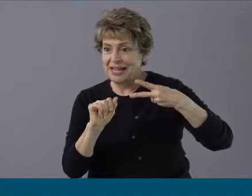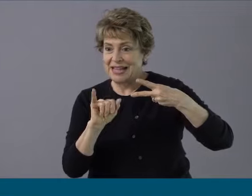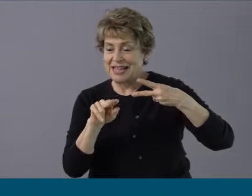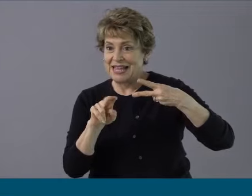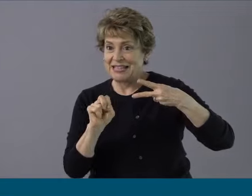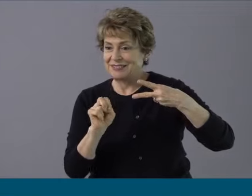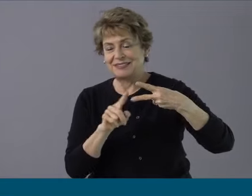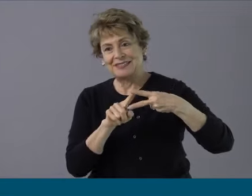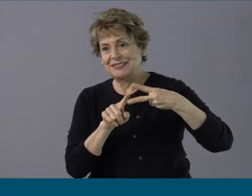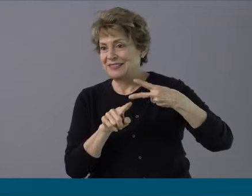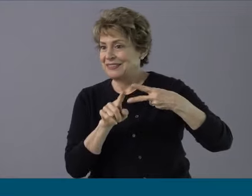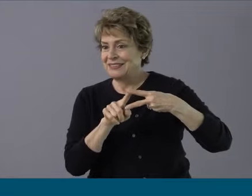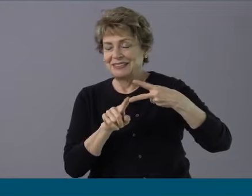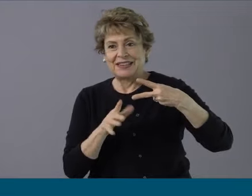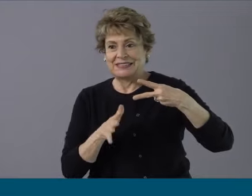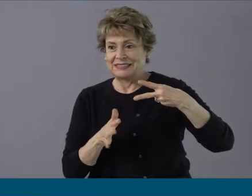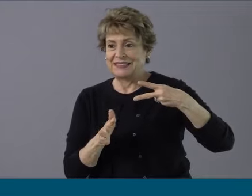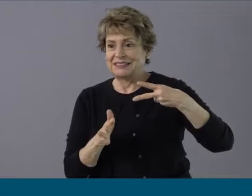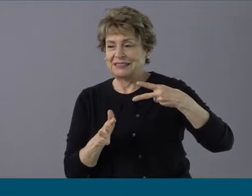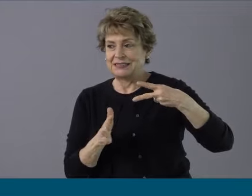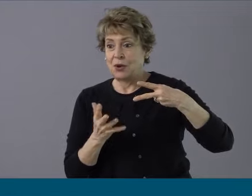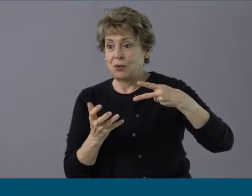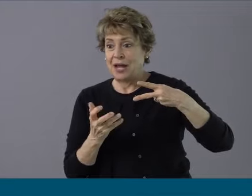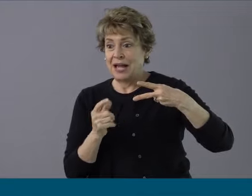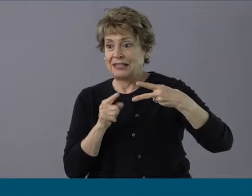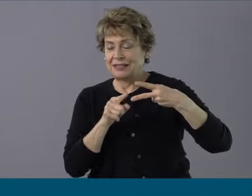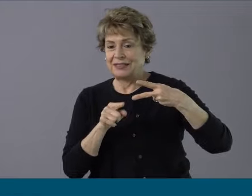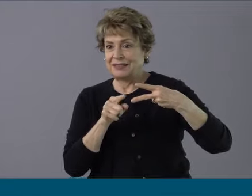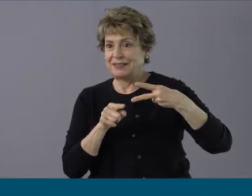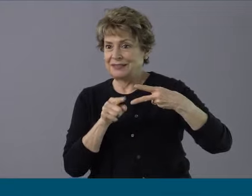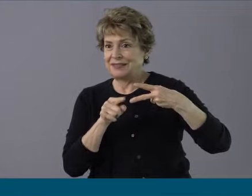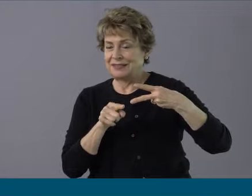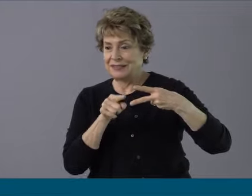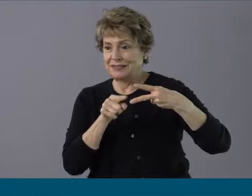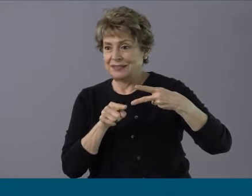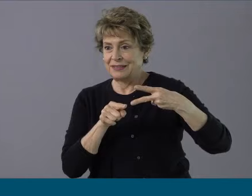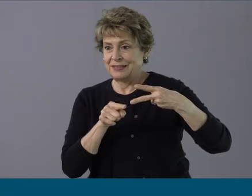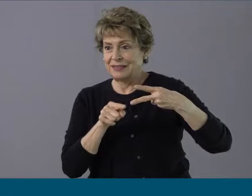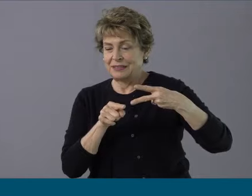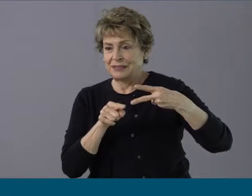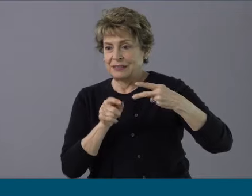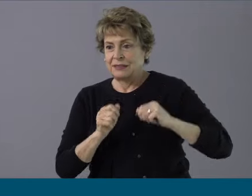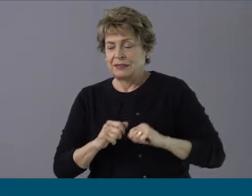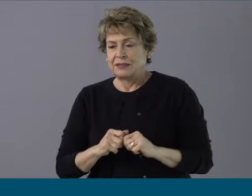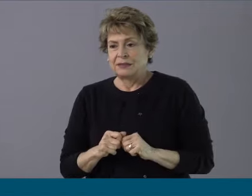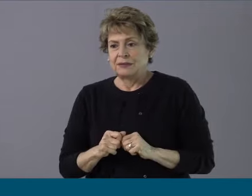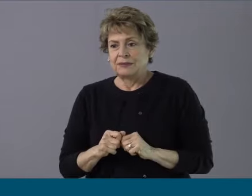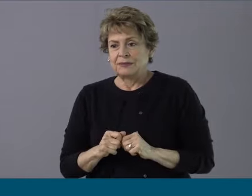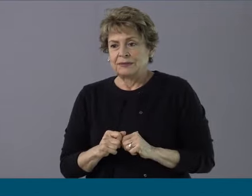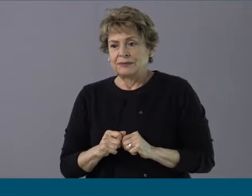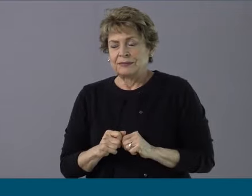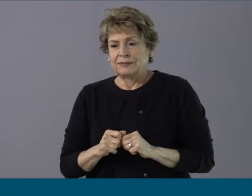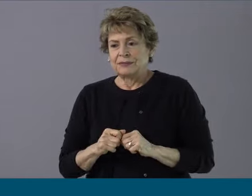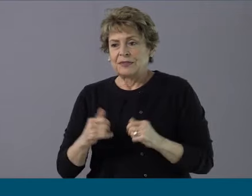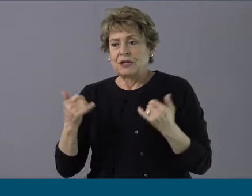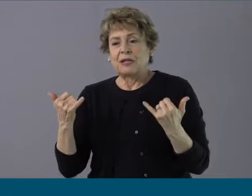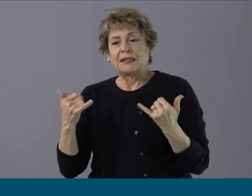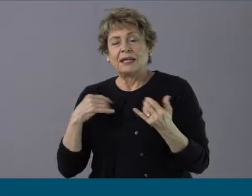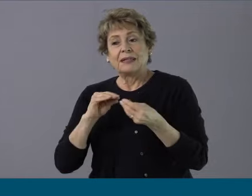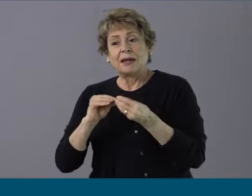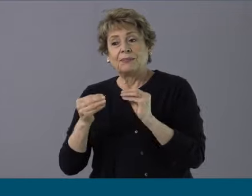should view these metrics and the results we have with caution, but like I said, we have made some